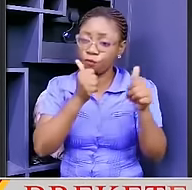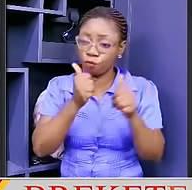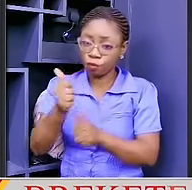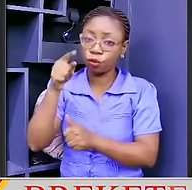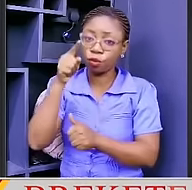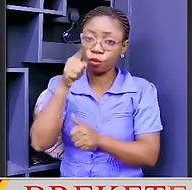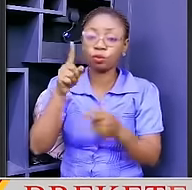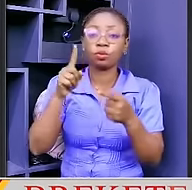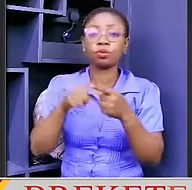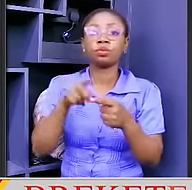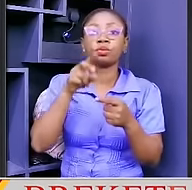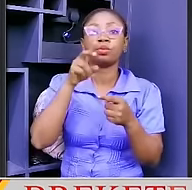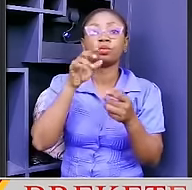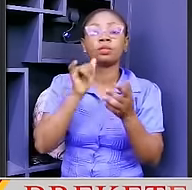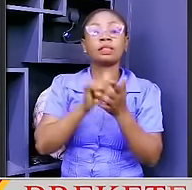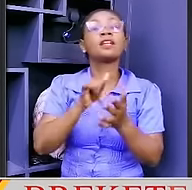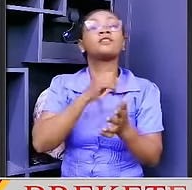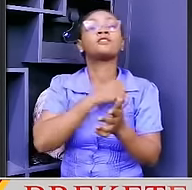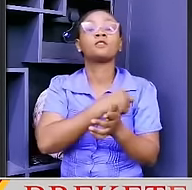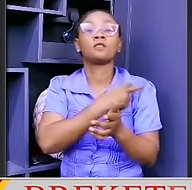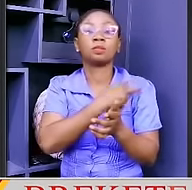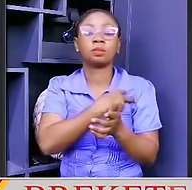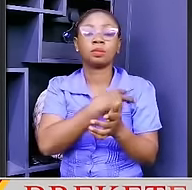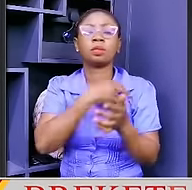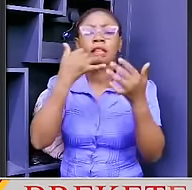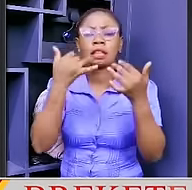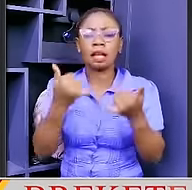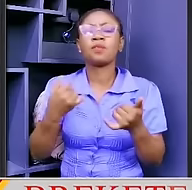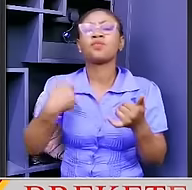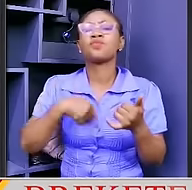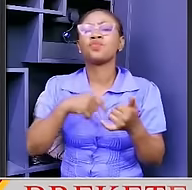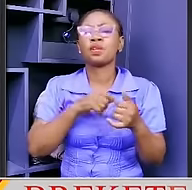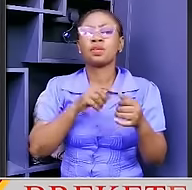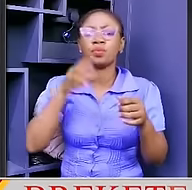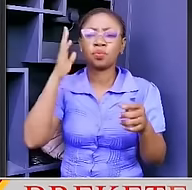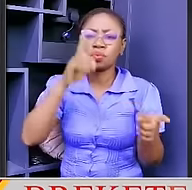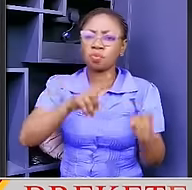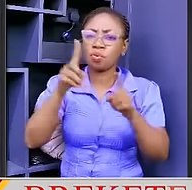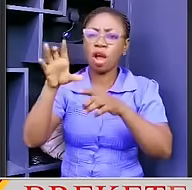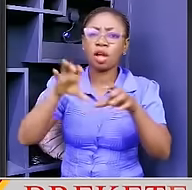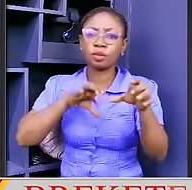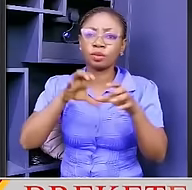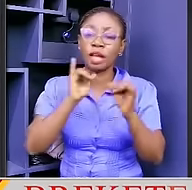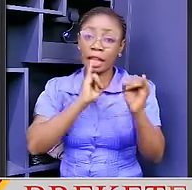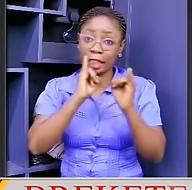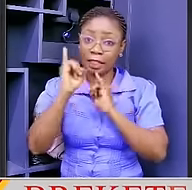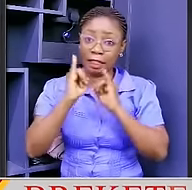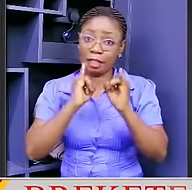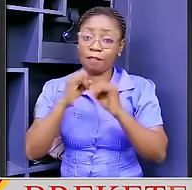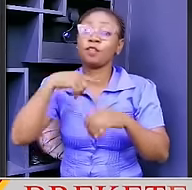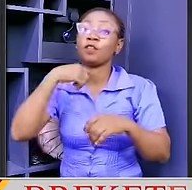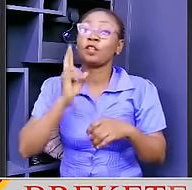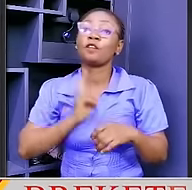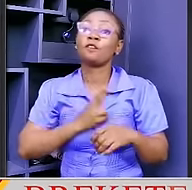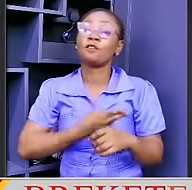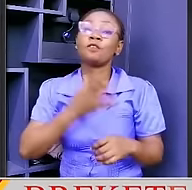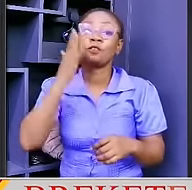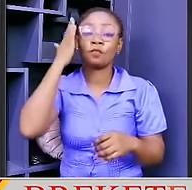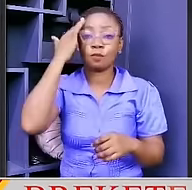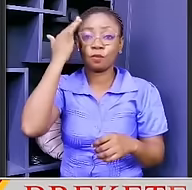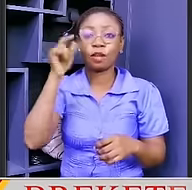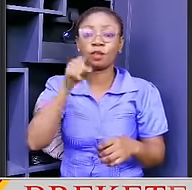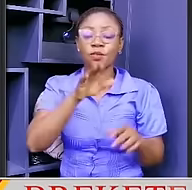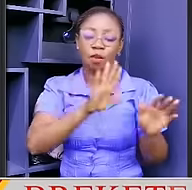question. Okay, and sir. This time around, na interview we they go do. Tell us why you abandoned late